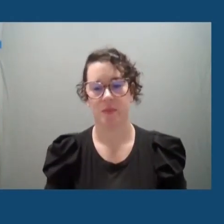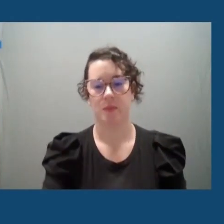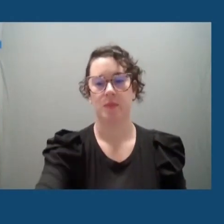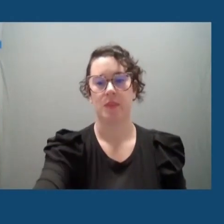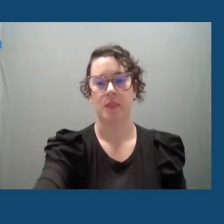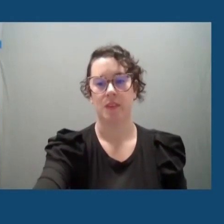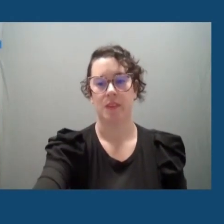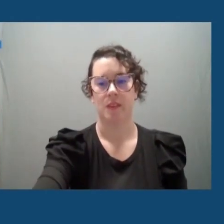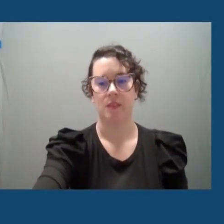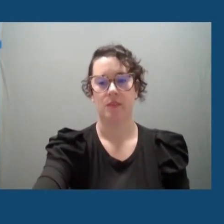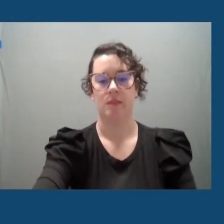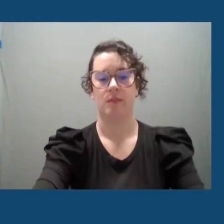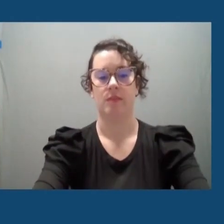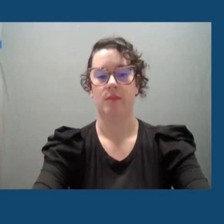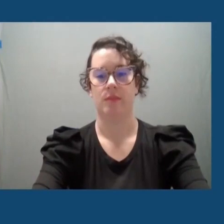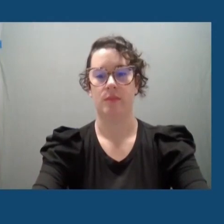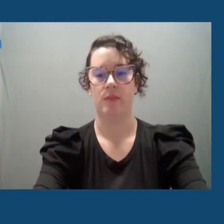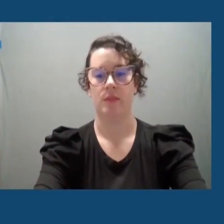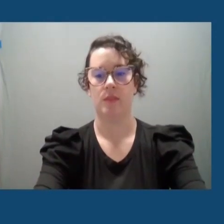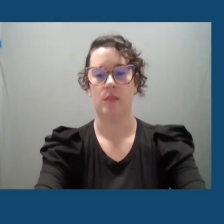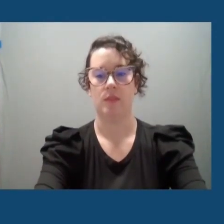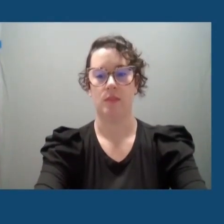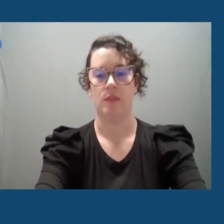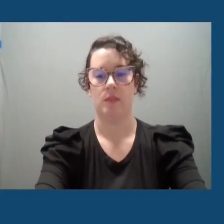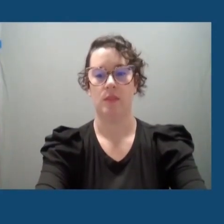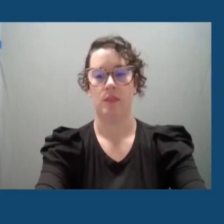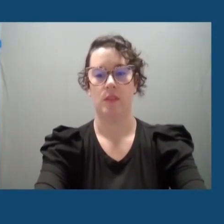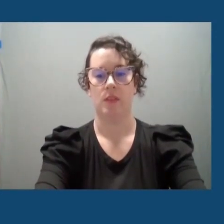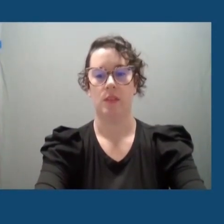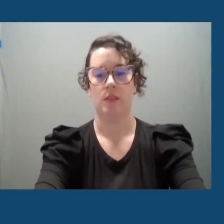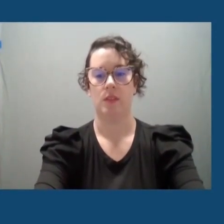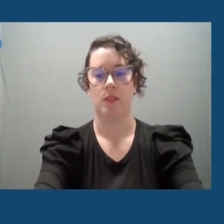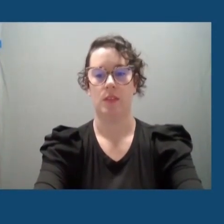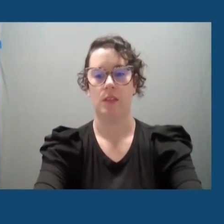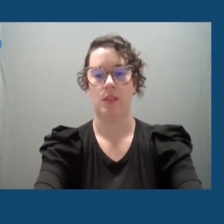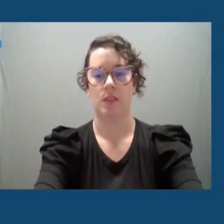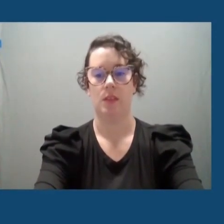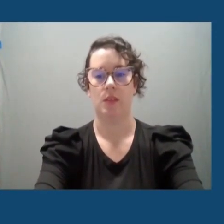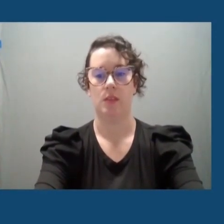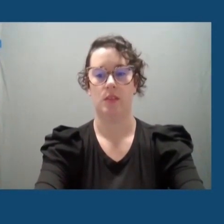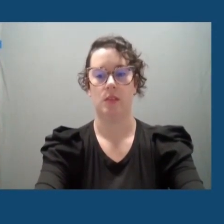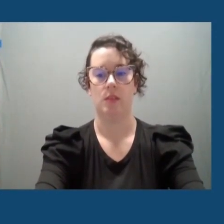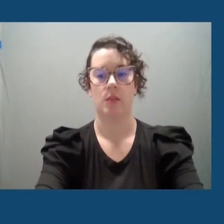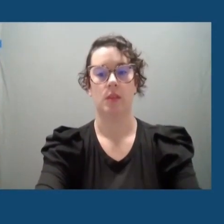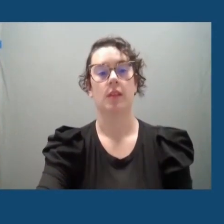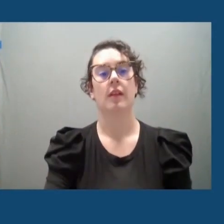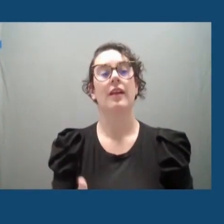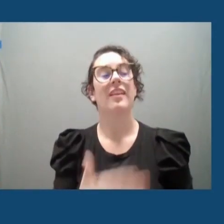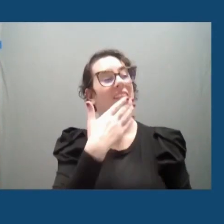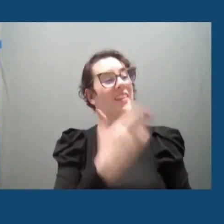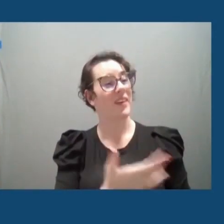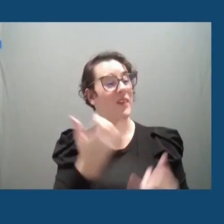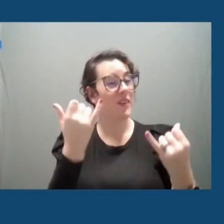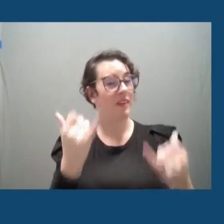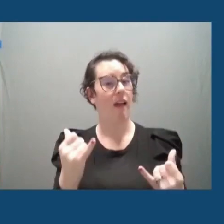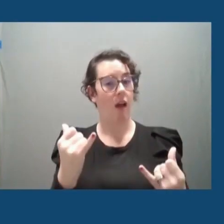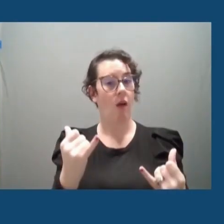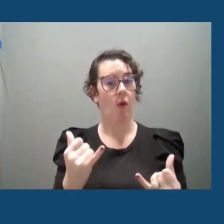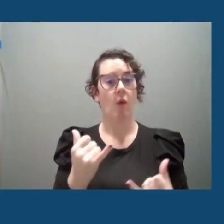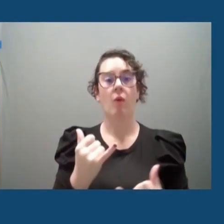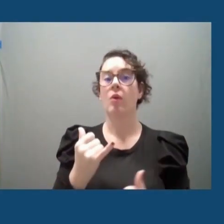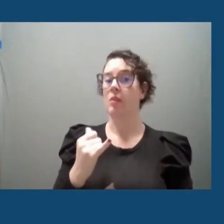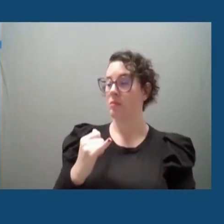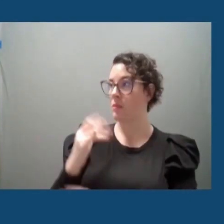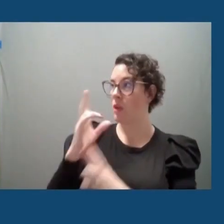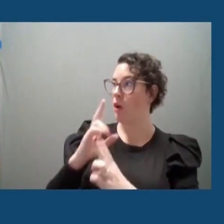is going to be actually this promotional video that Lieutenant Governor Antonio Delgado is promoting. This is Our New York, Our Future, which is